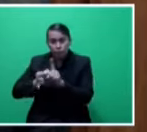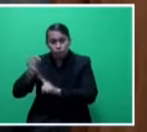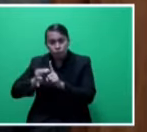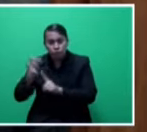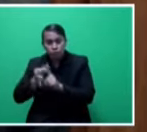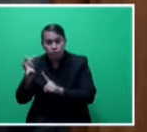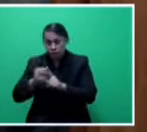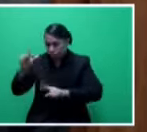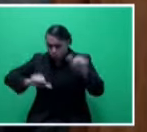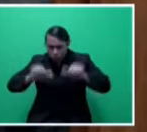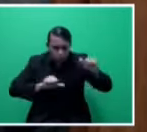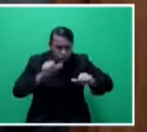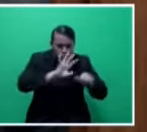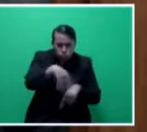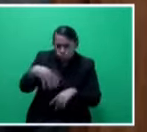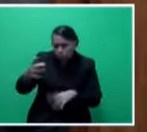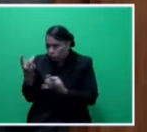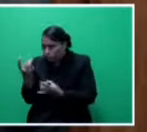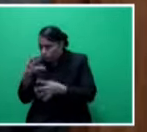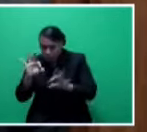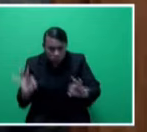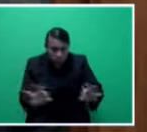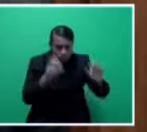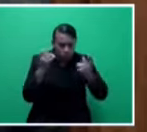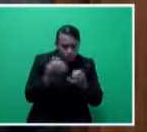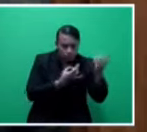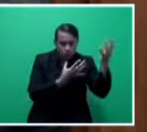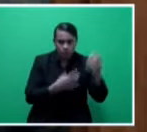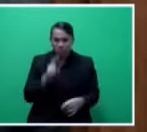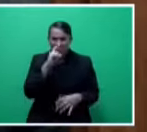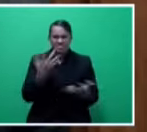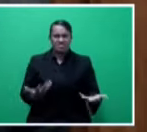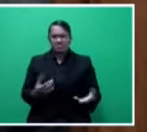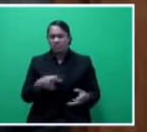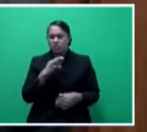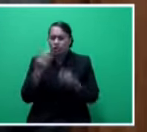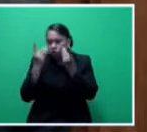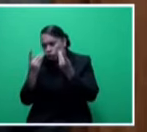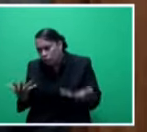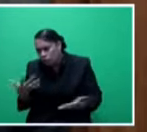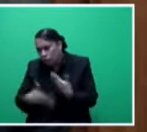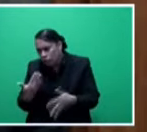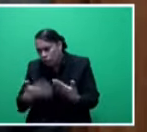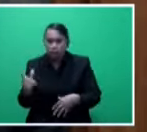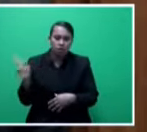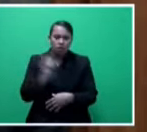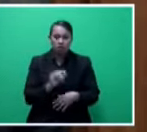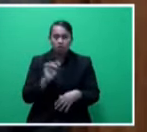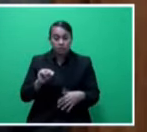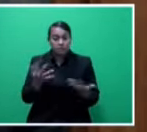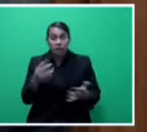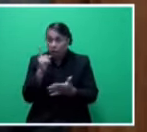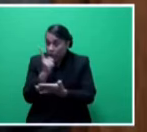briefs by the Fiji Met. It is not enough to just describe what is happening, but also to adequately spell out the impacts of what is happening so